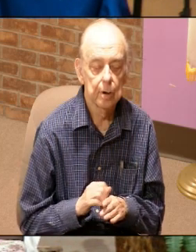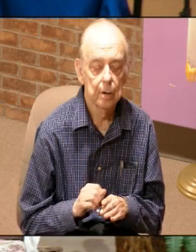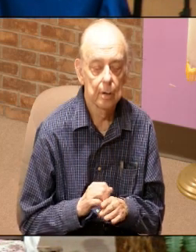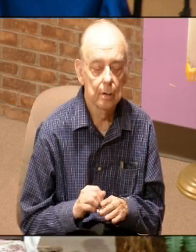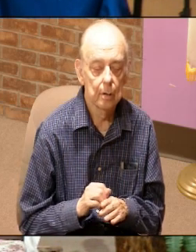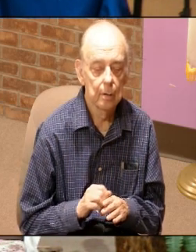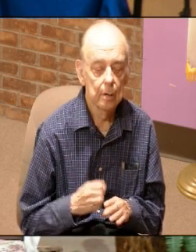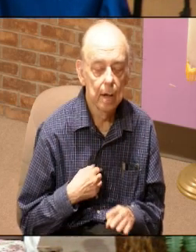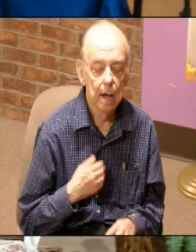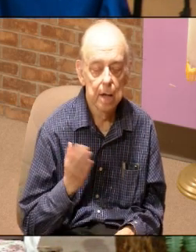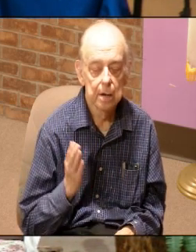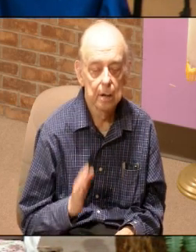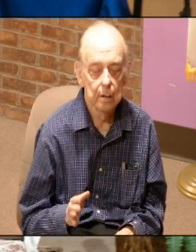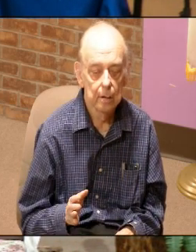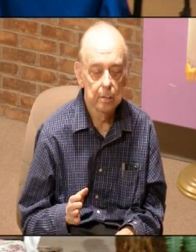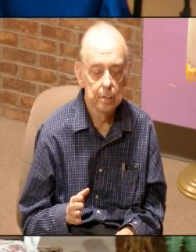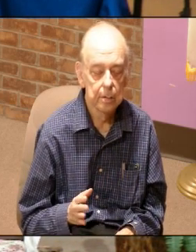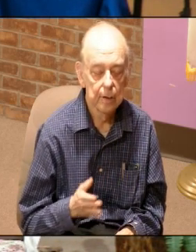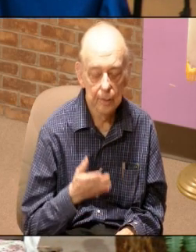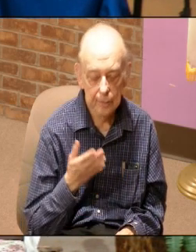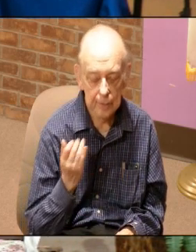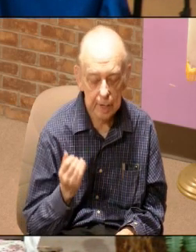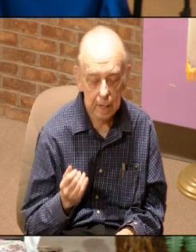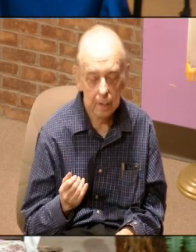and I never will forget